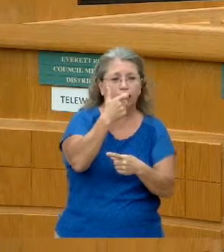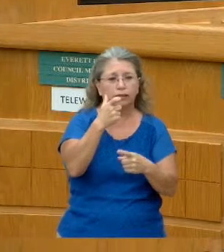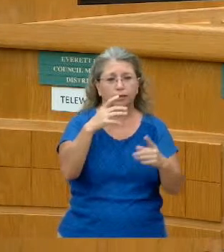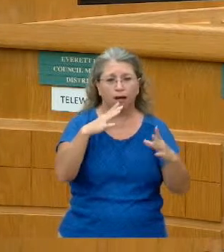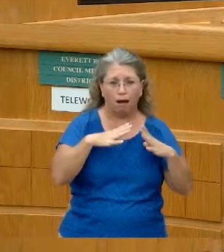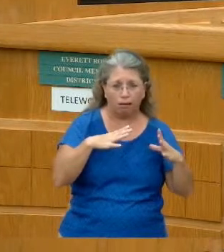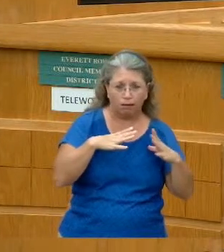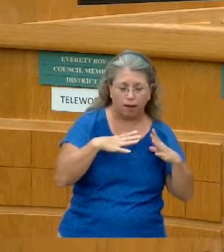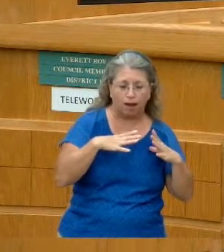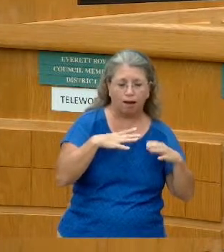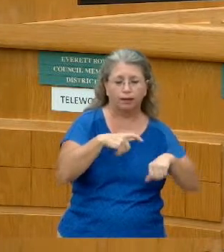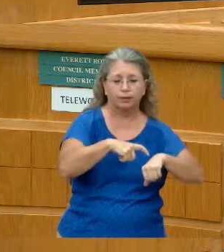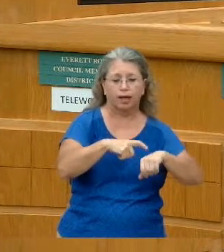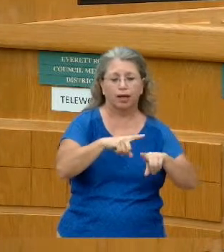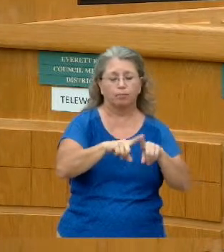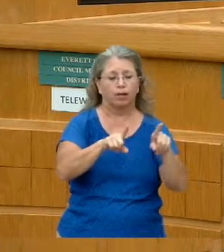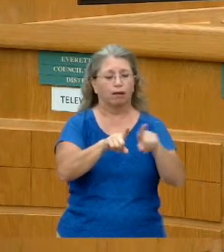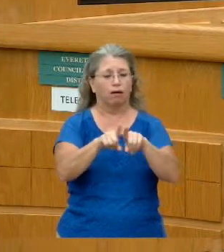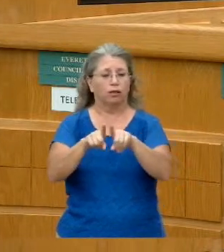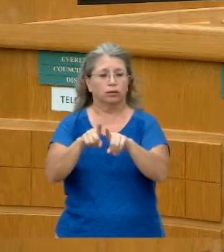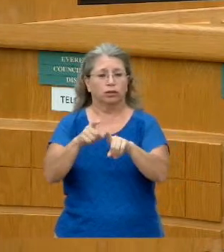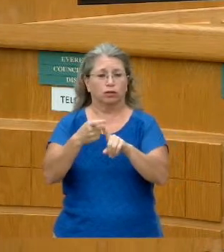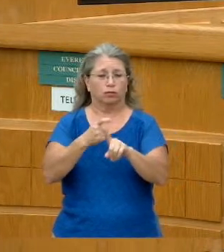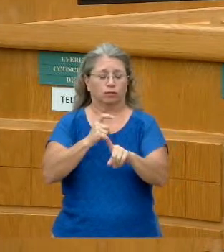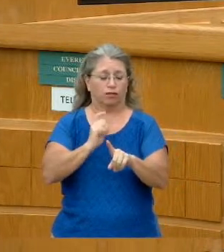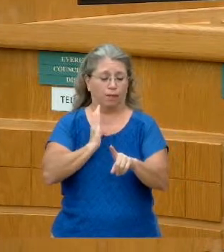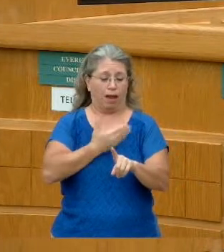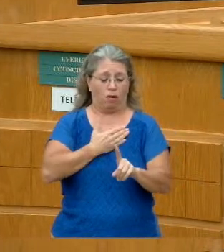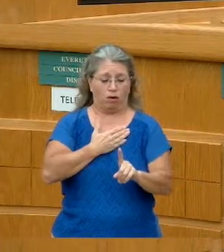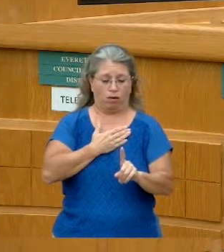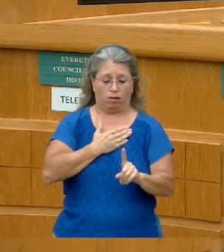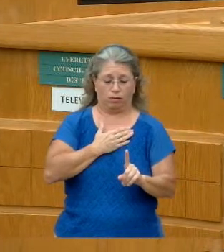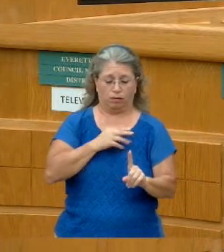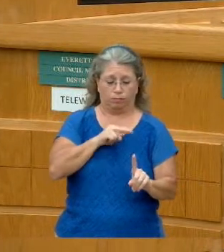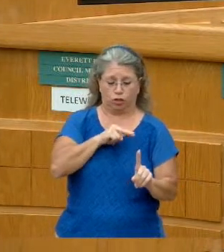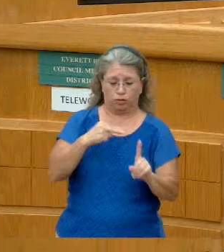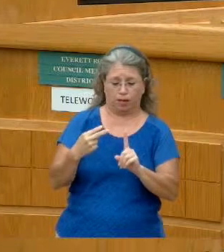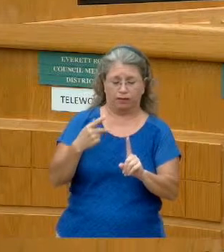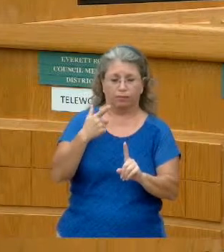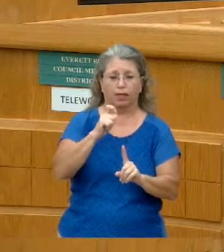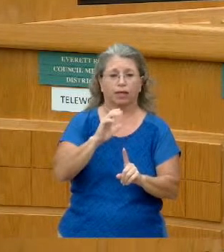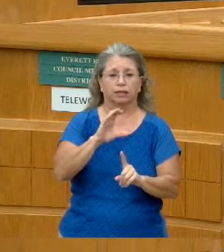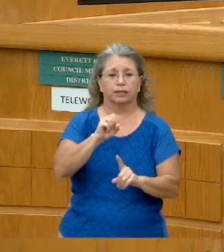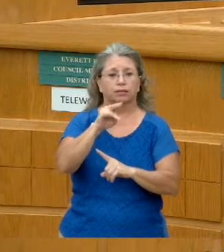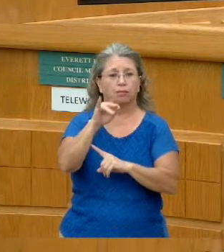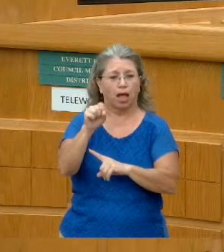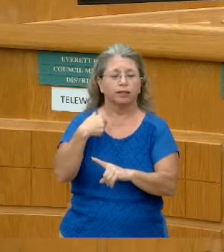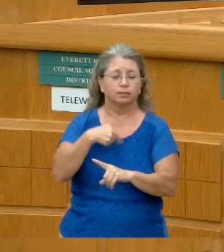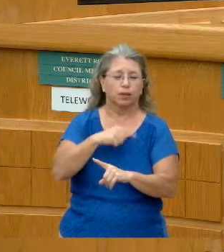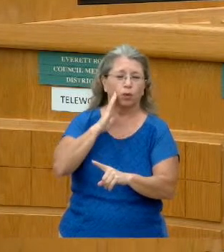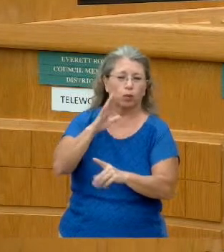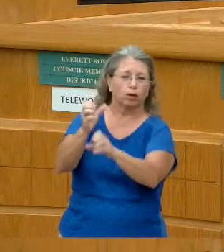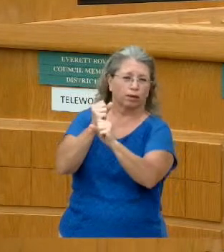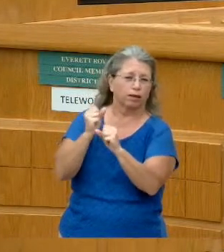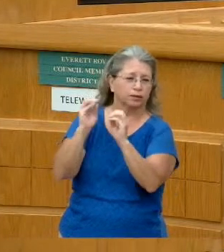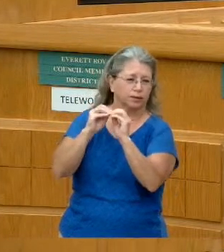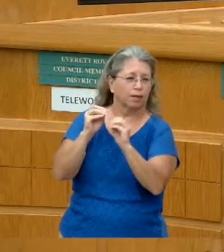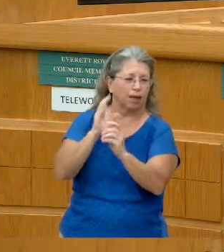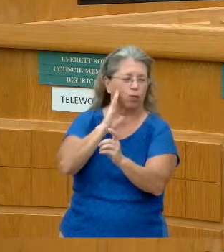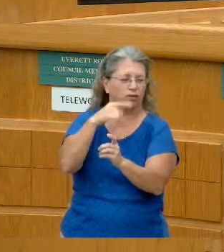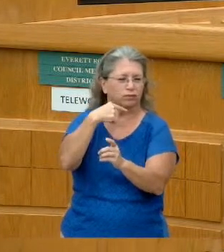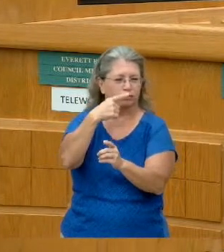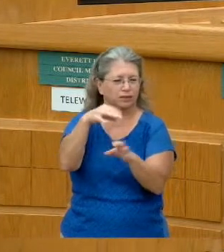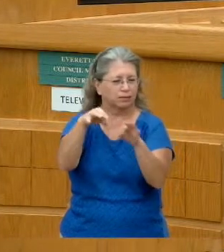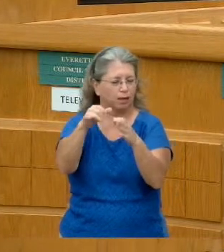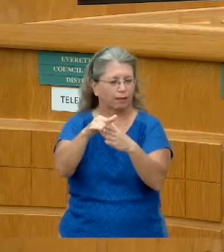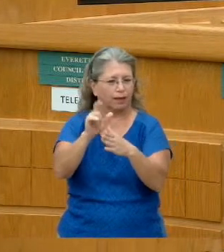more so from a city-county standpoint because of supplies, and we're getting some of those, and I'll brief you momentarily on it. But even though